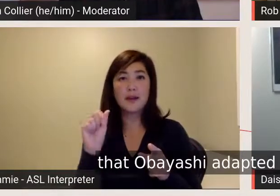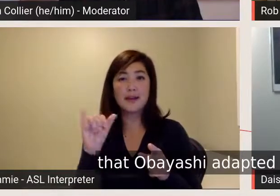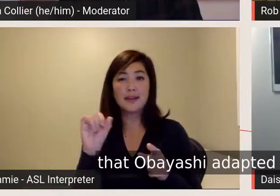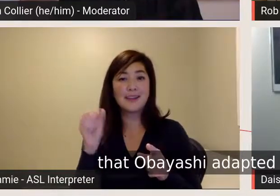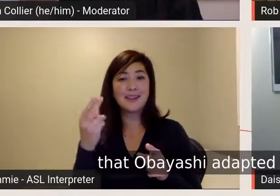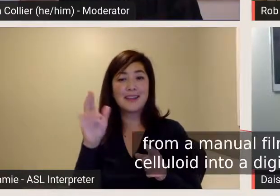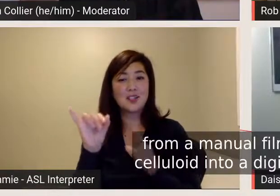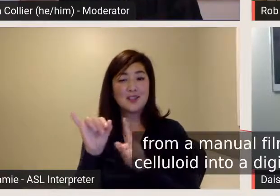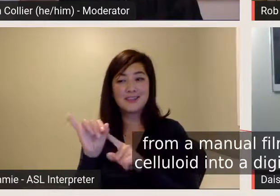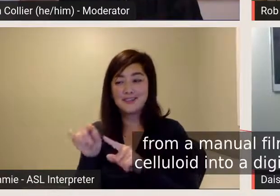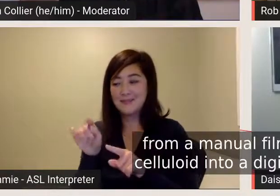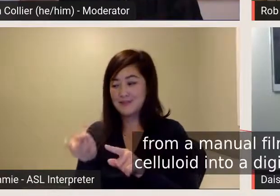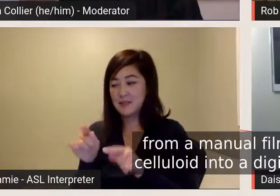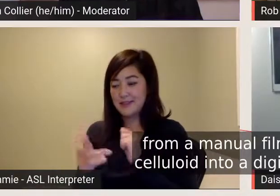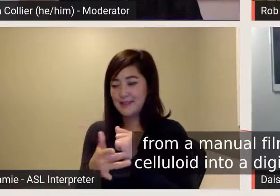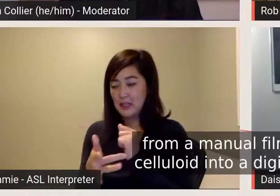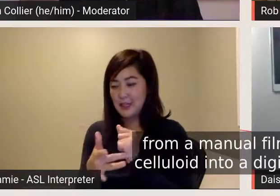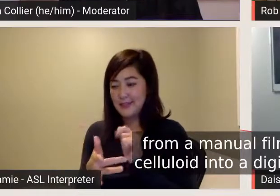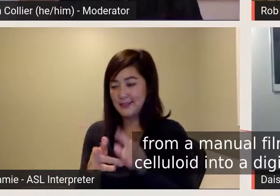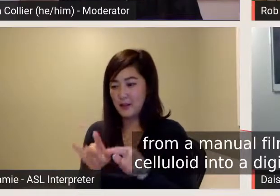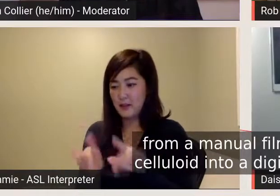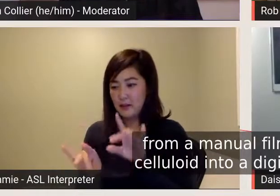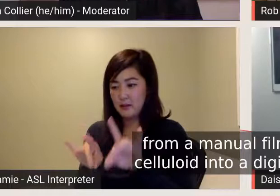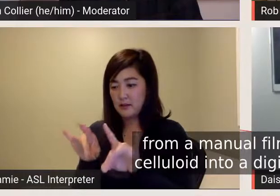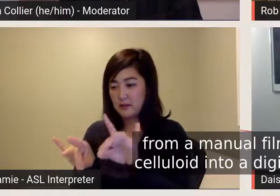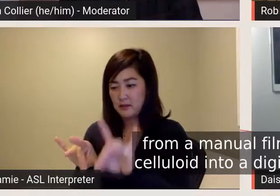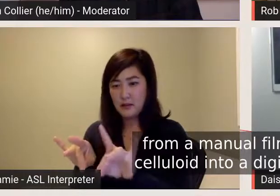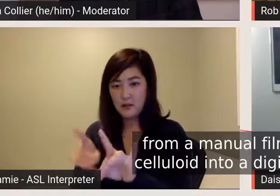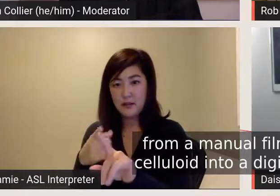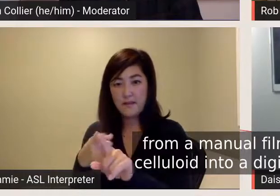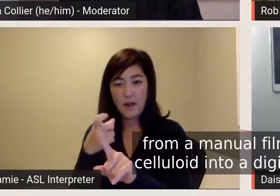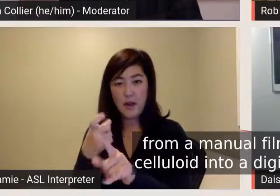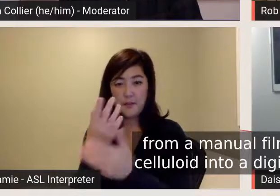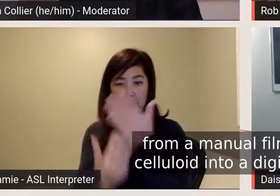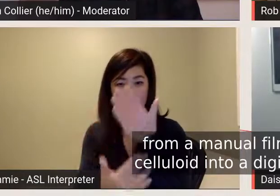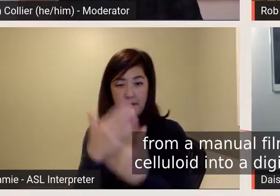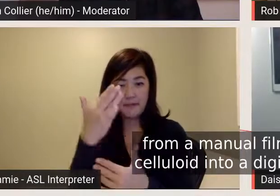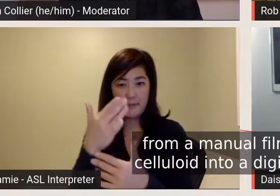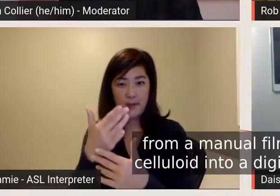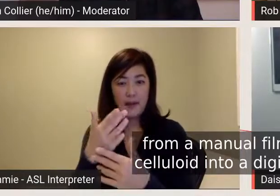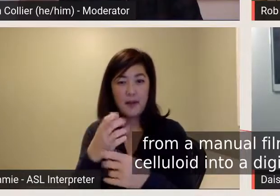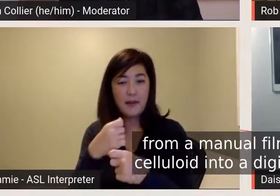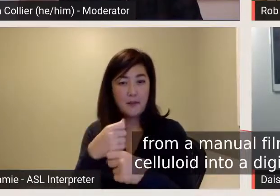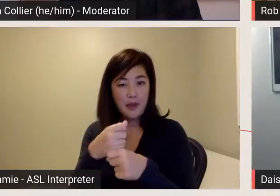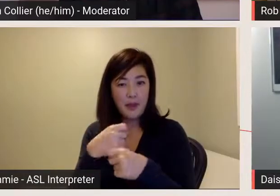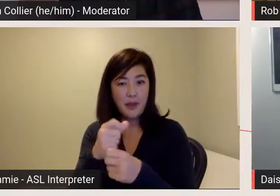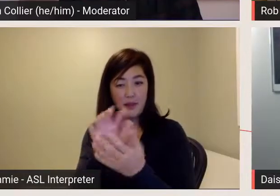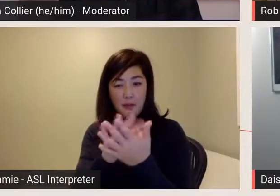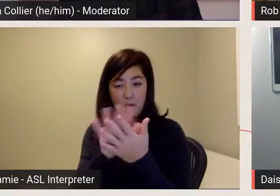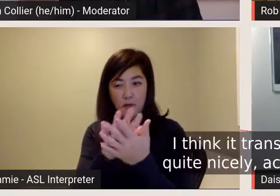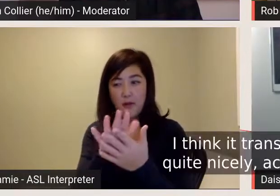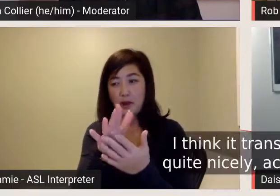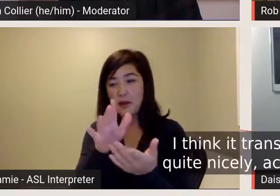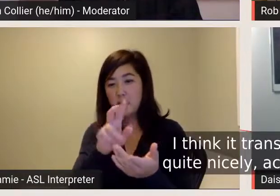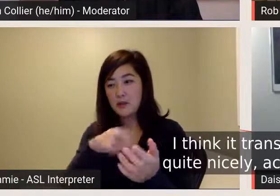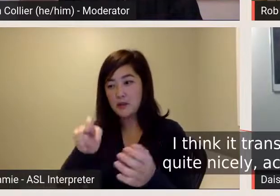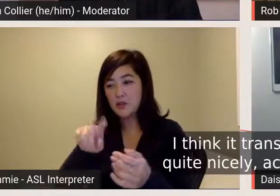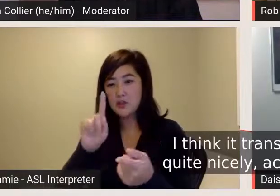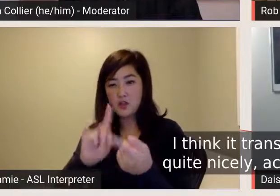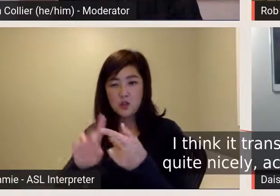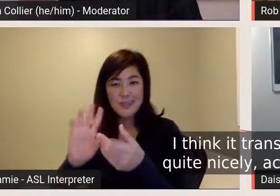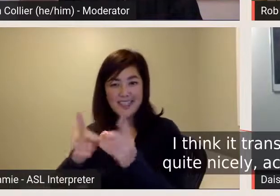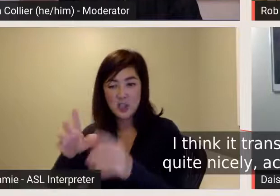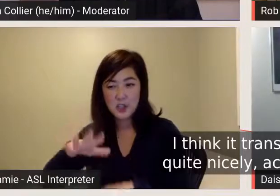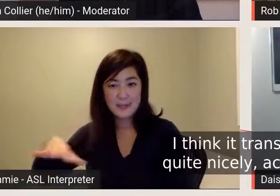his techniques from, a manual filmmaking celluloid into a digital space, I think it translates